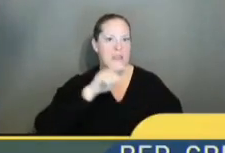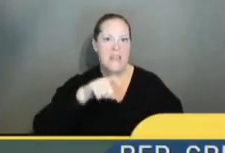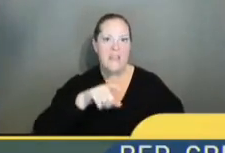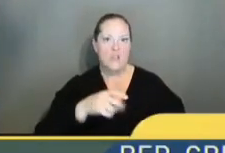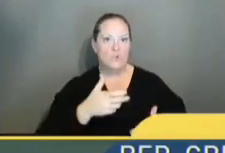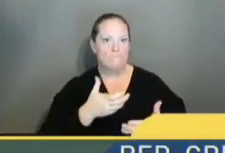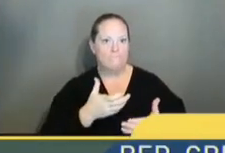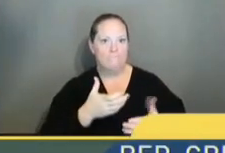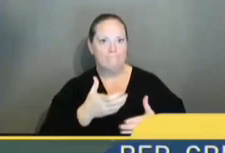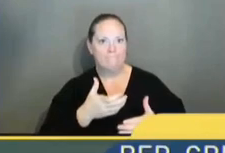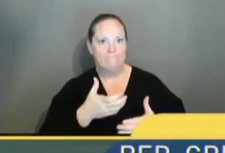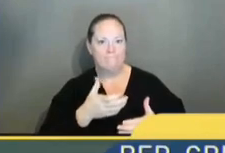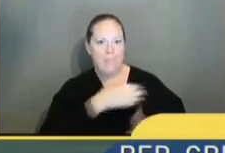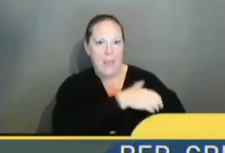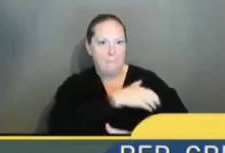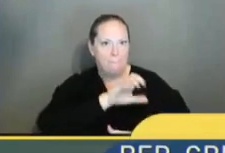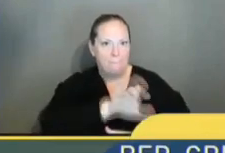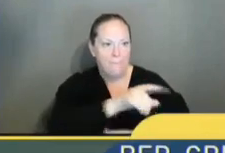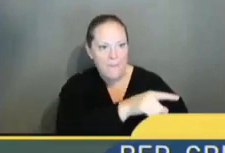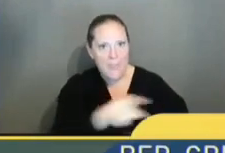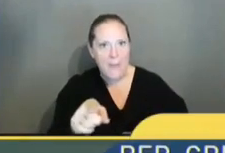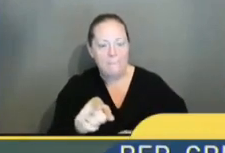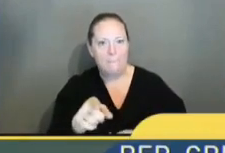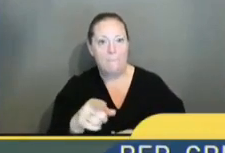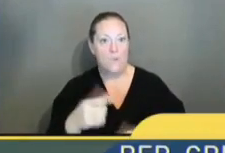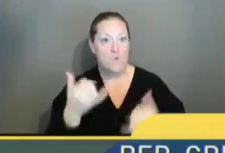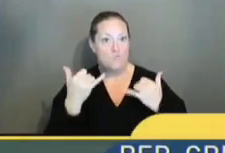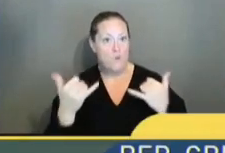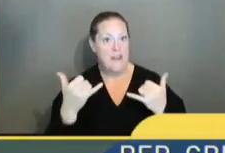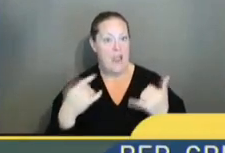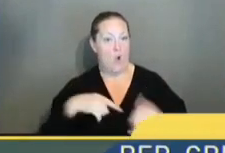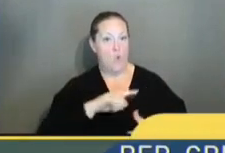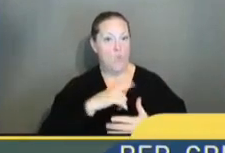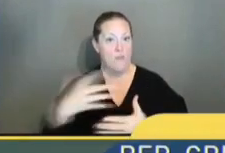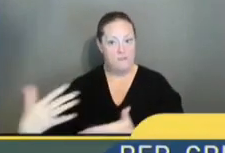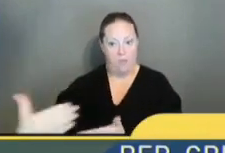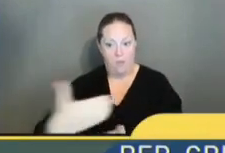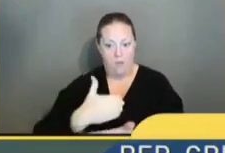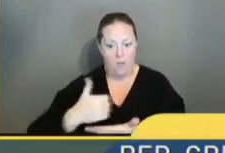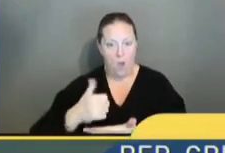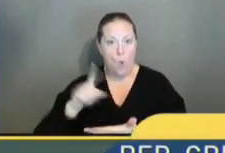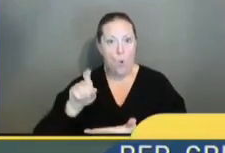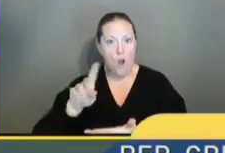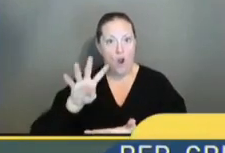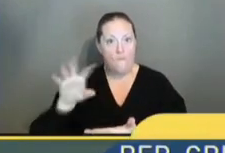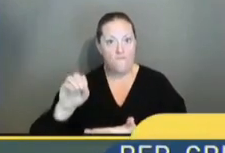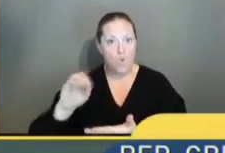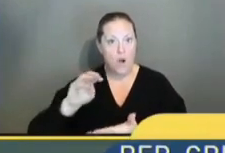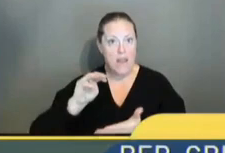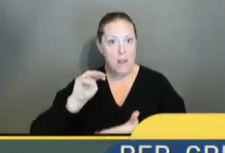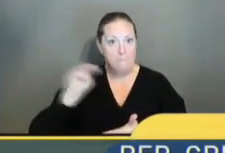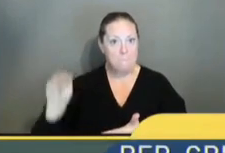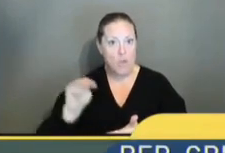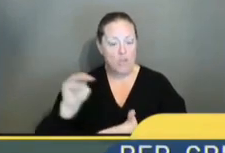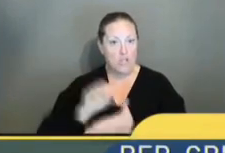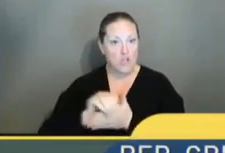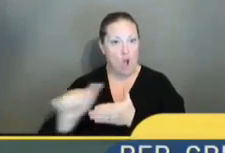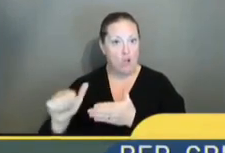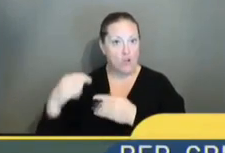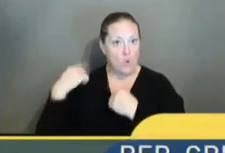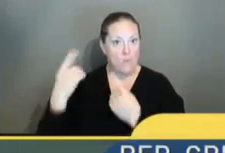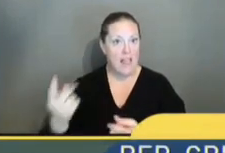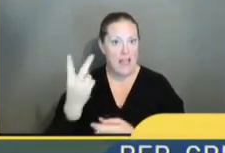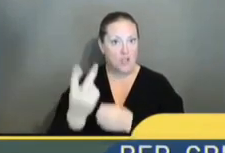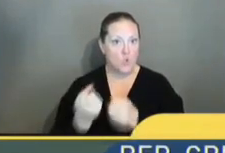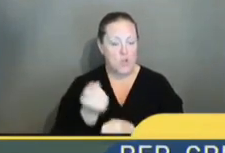now, we've secured $140 million in federal funds over the last 2 years, which that is a great start. I